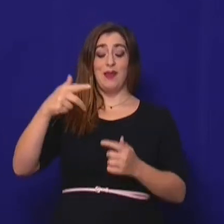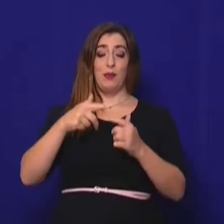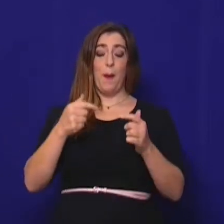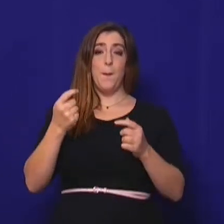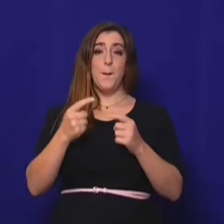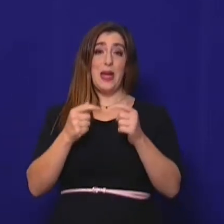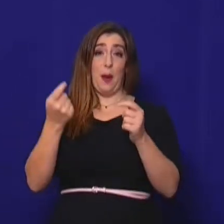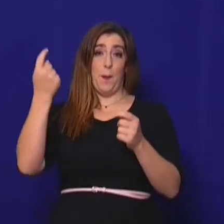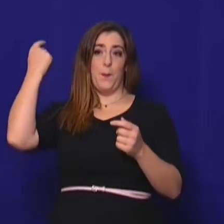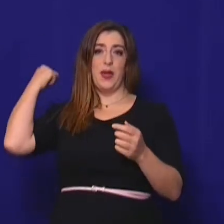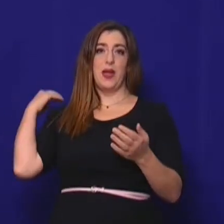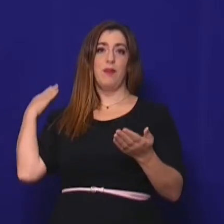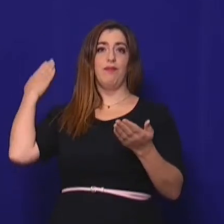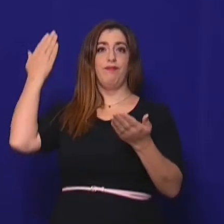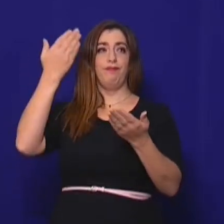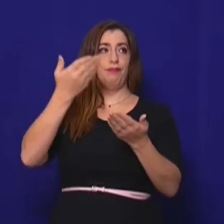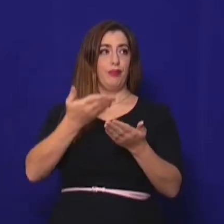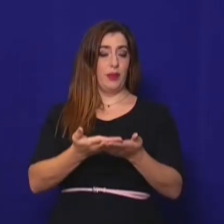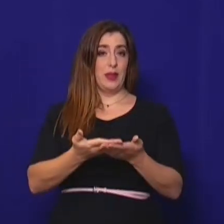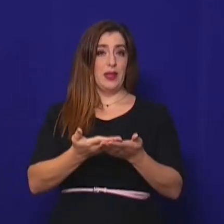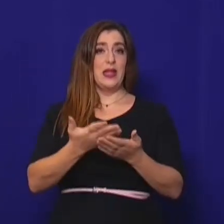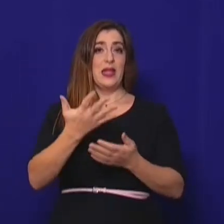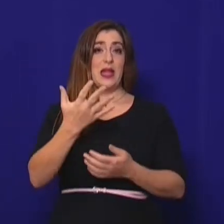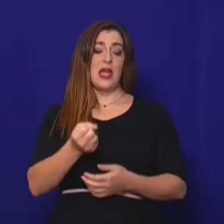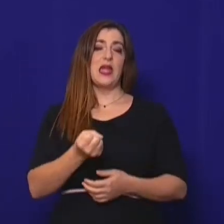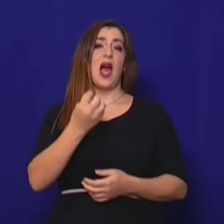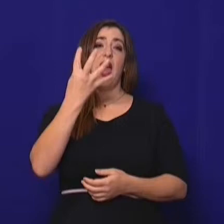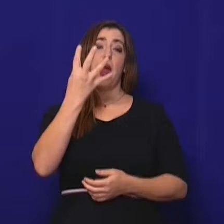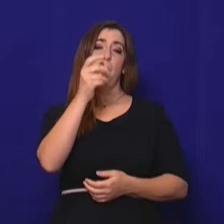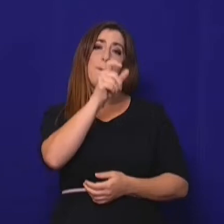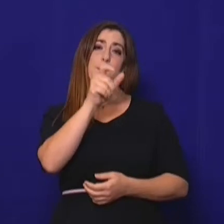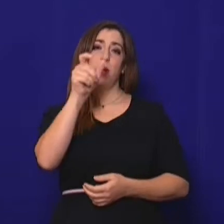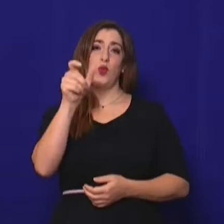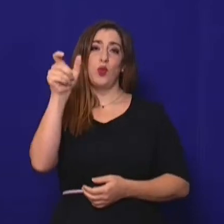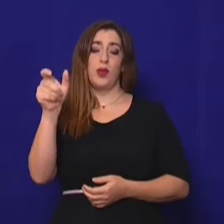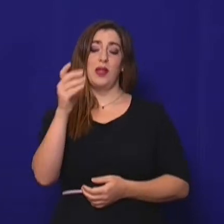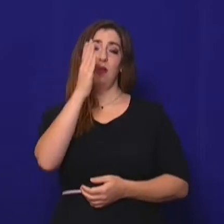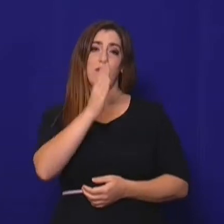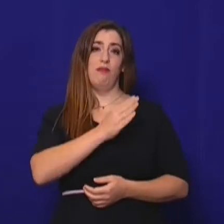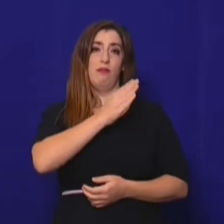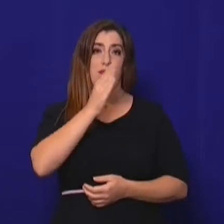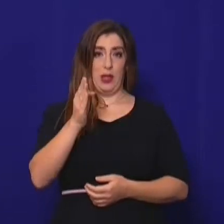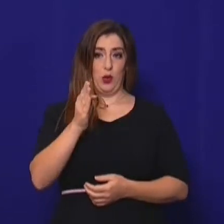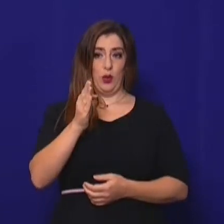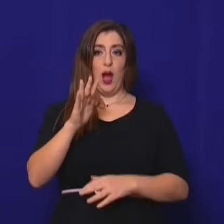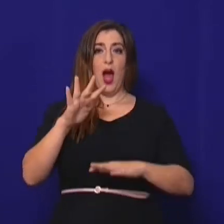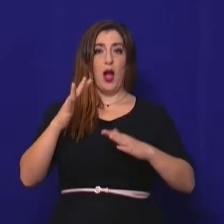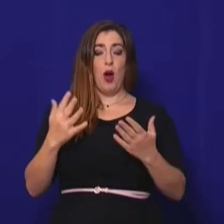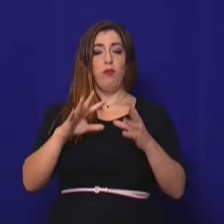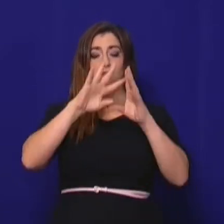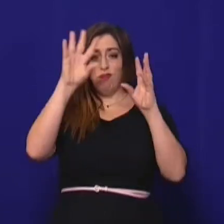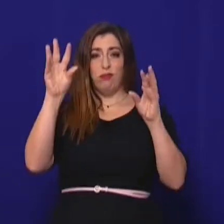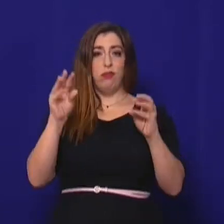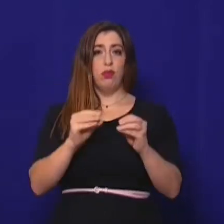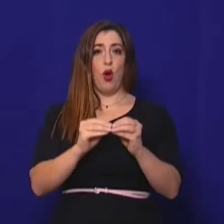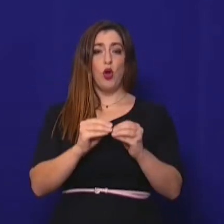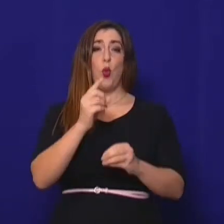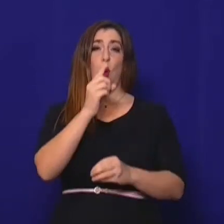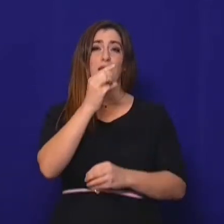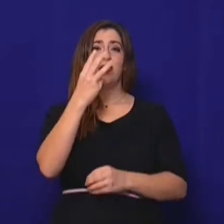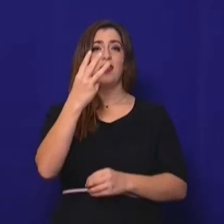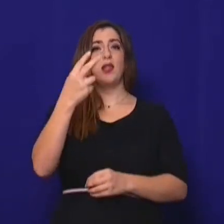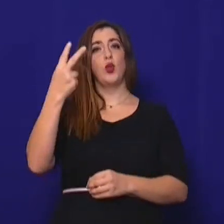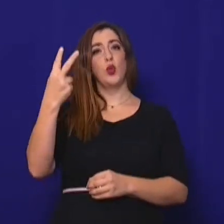ħlaw kellna iktar imwiet, infatti kellna 4 imwiet oħra, allura t-total jiġi ta'